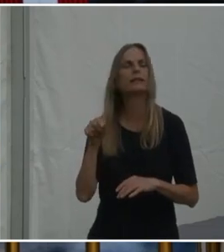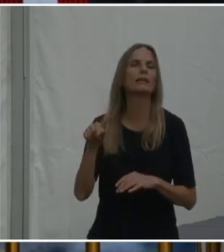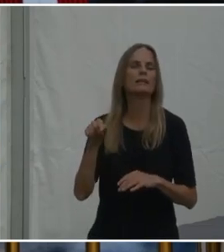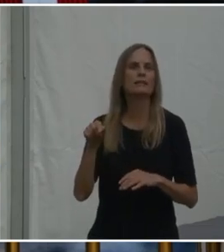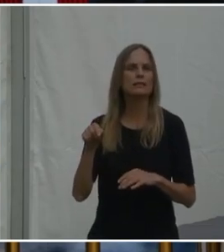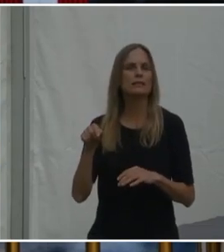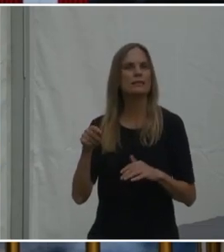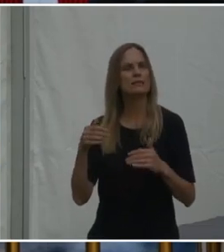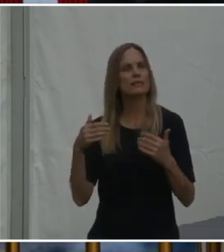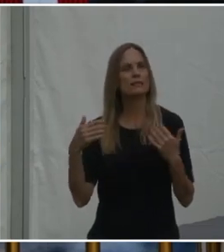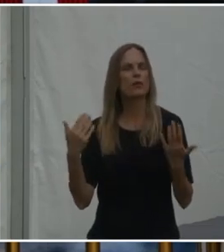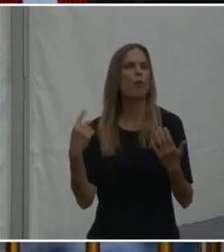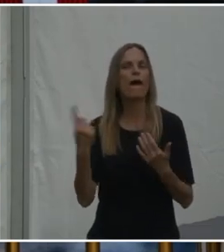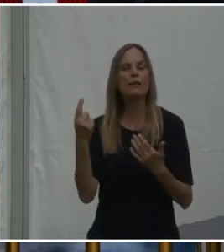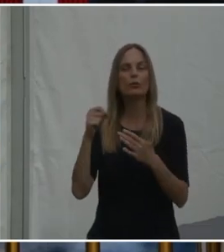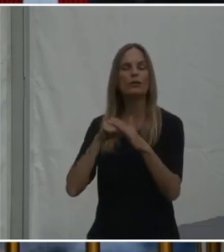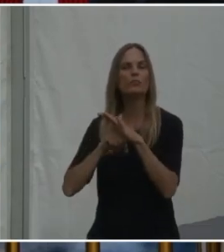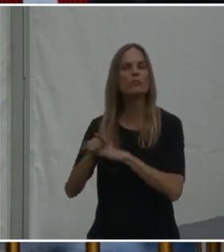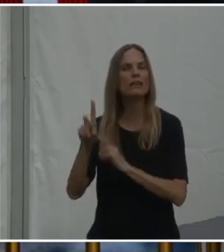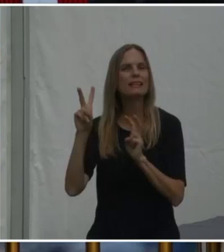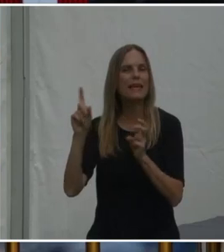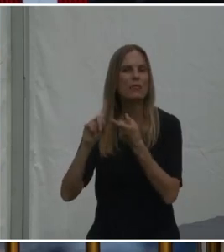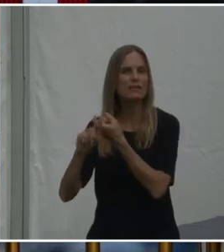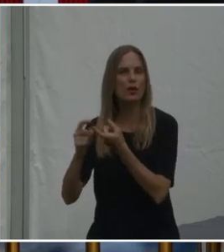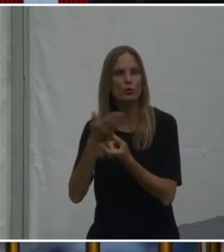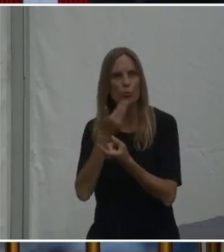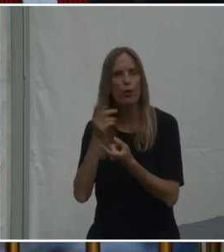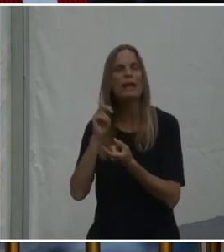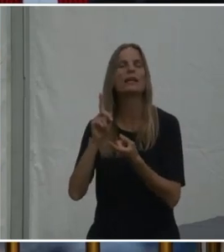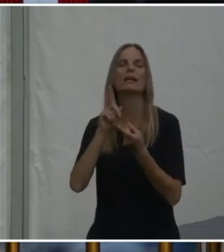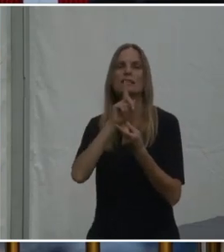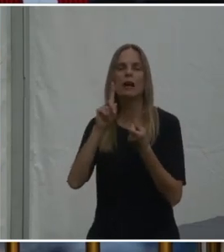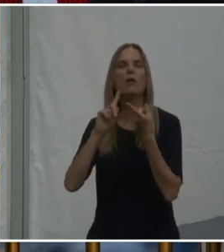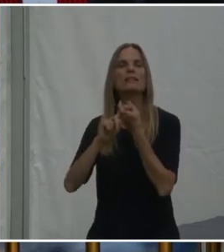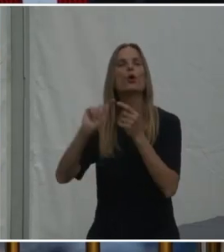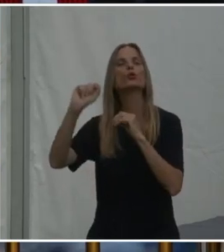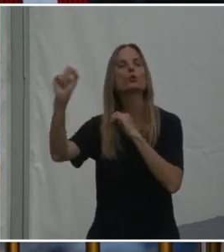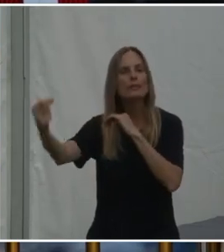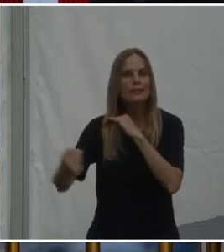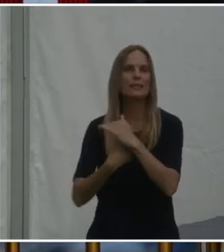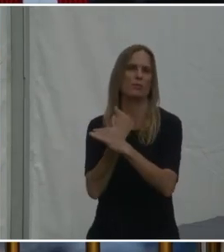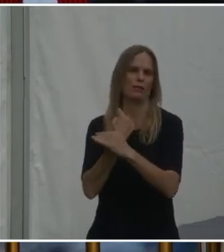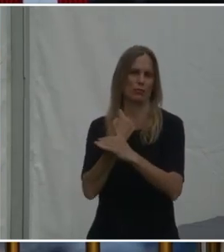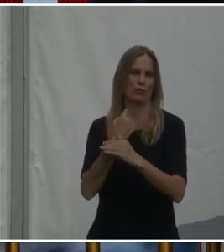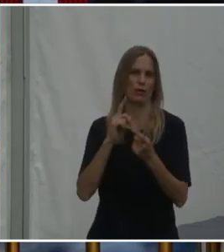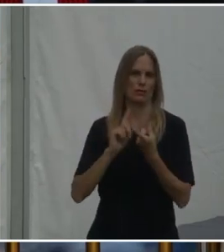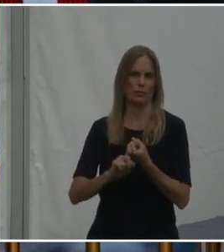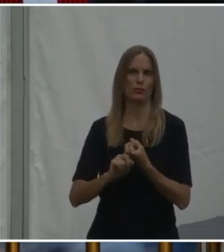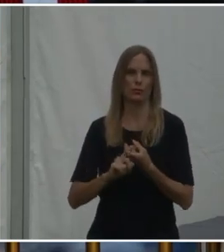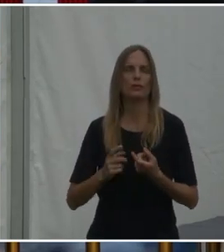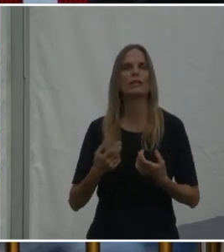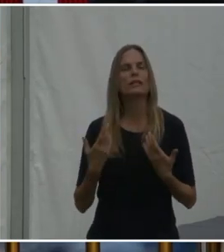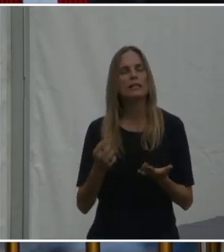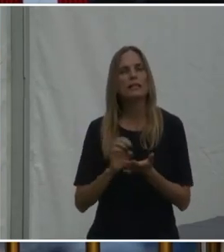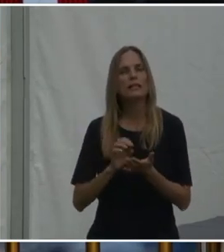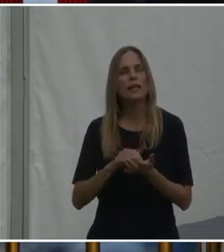no longer just about immigration, but emigration. Because this remote work has really opened up for a lot of the